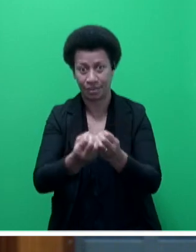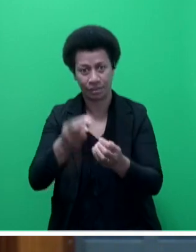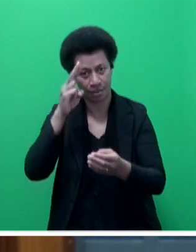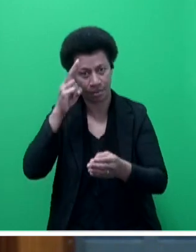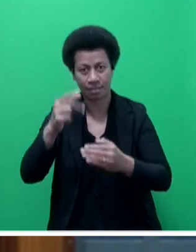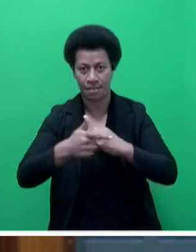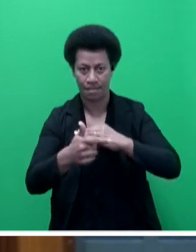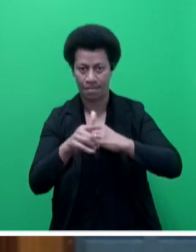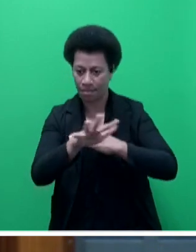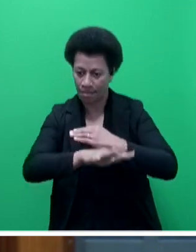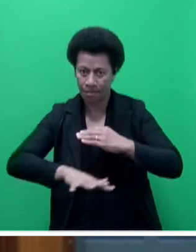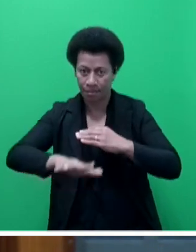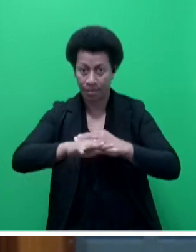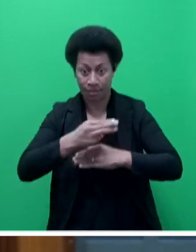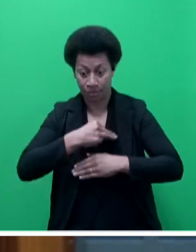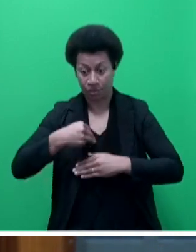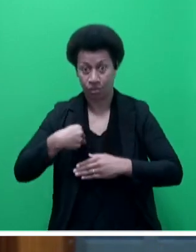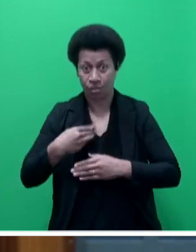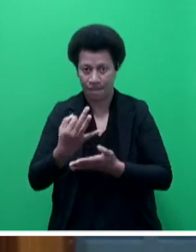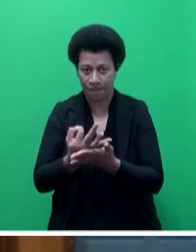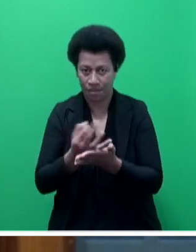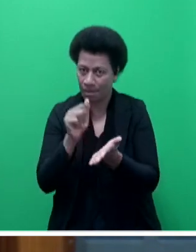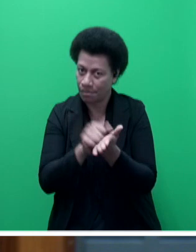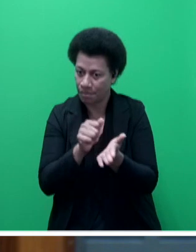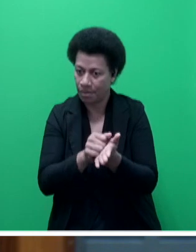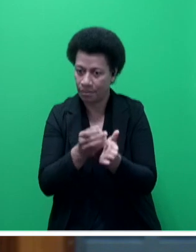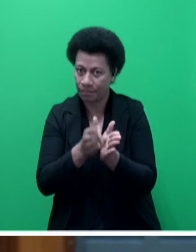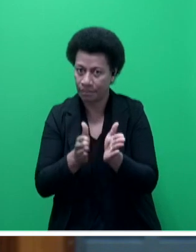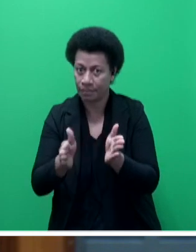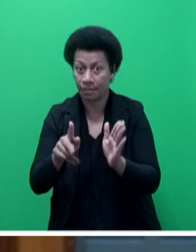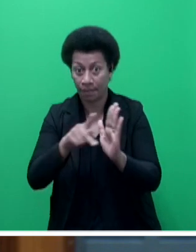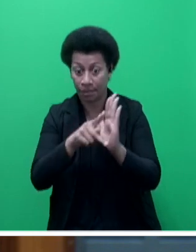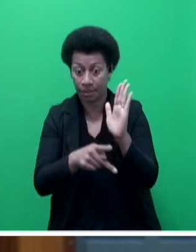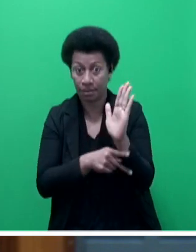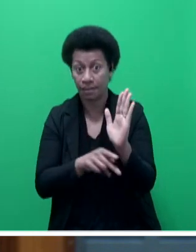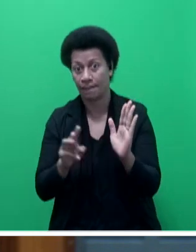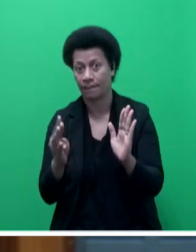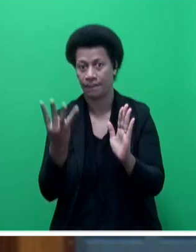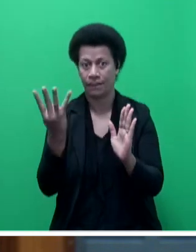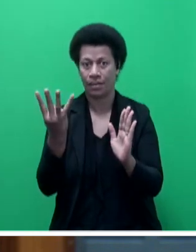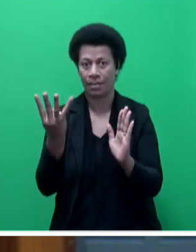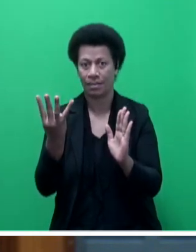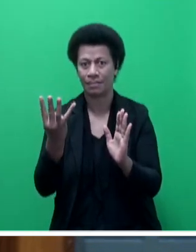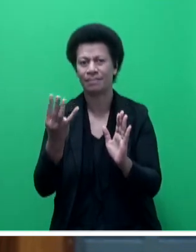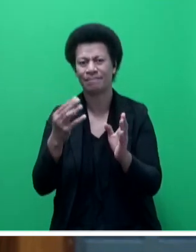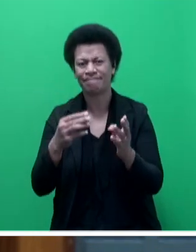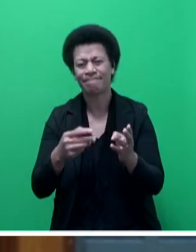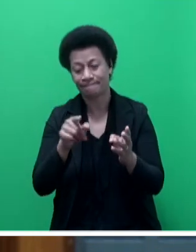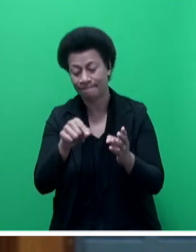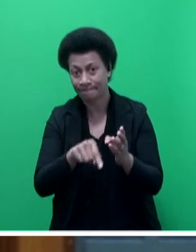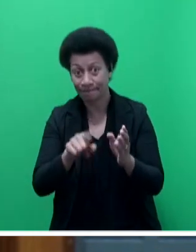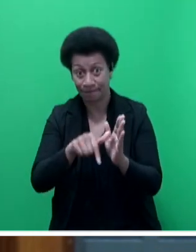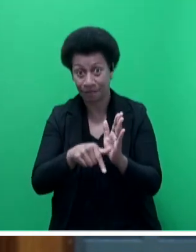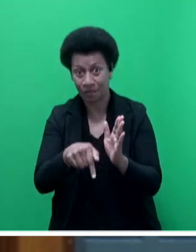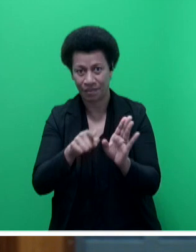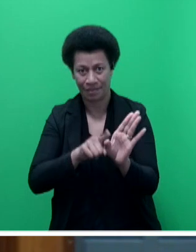be formalizing its submission and finalization of the policy within the fourth quarter of this financial year. Mr. Speaker, in